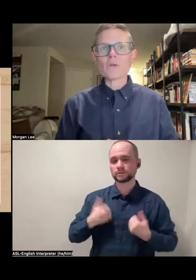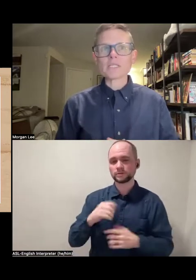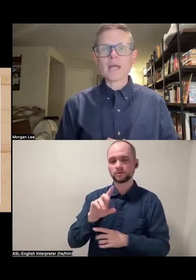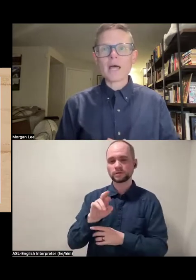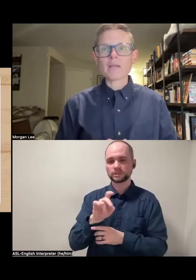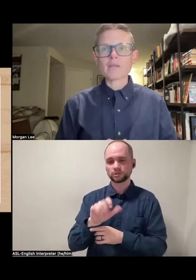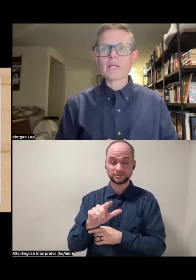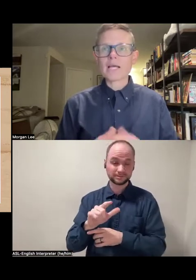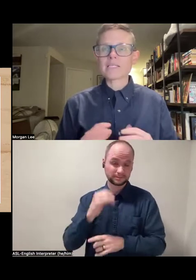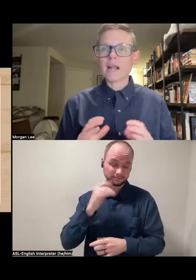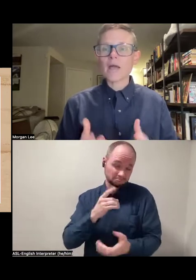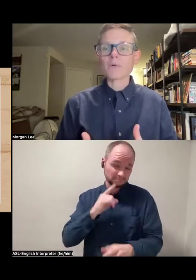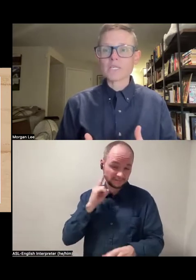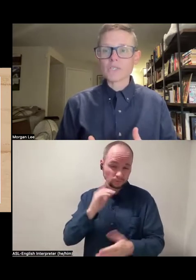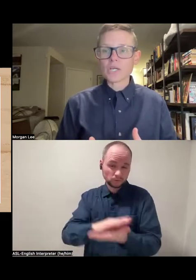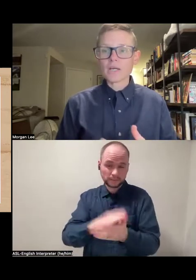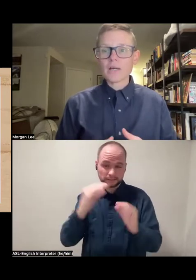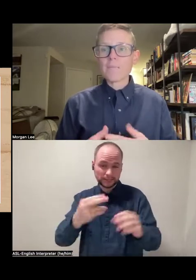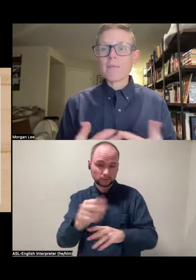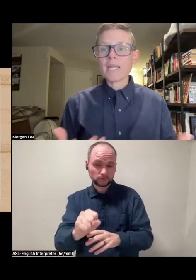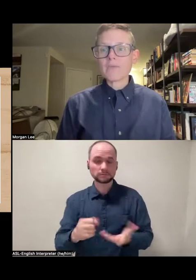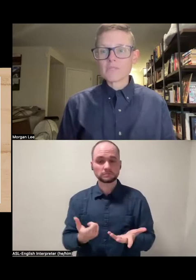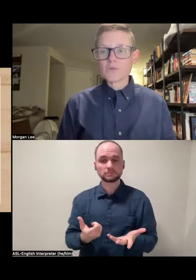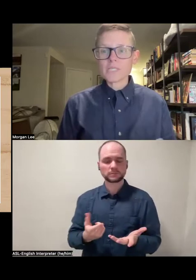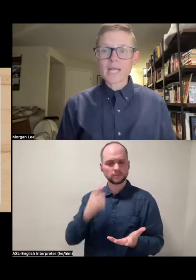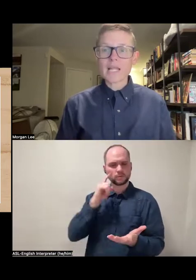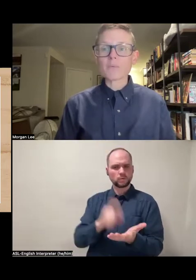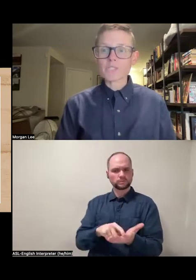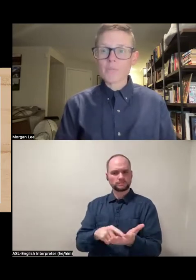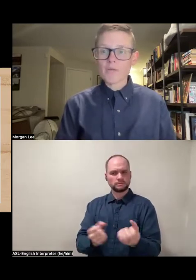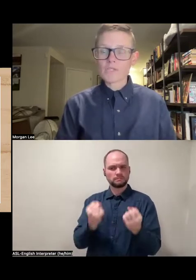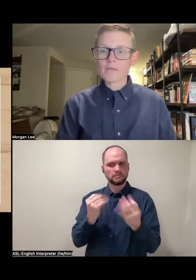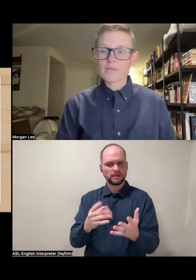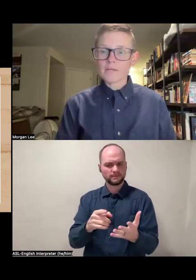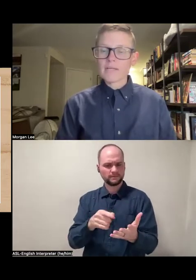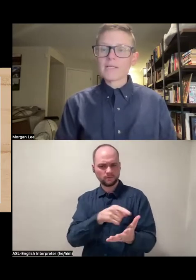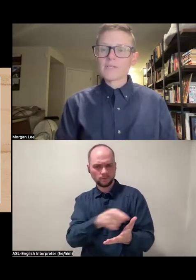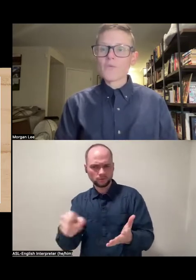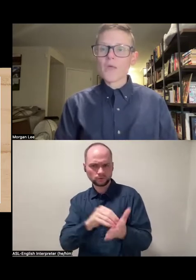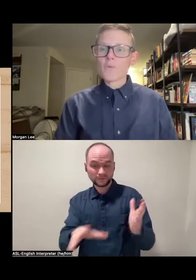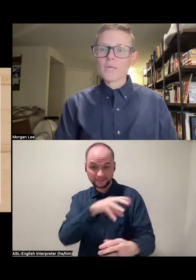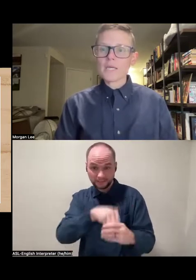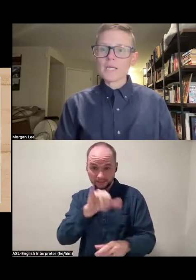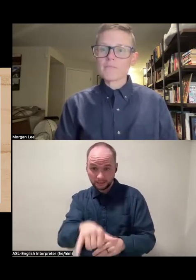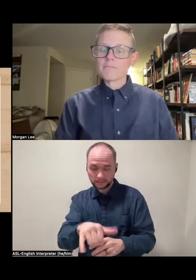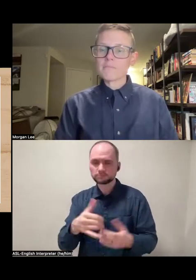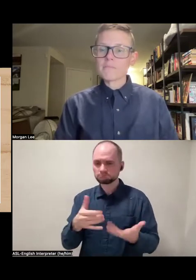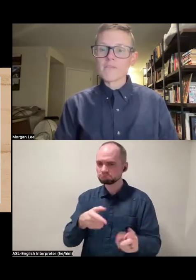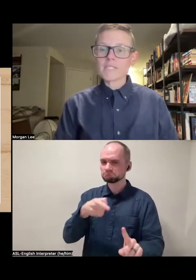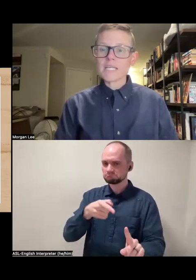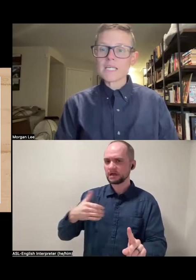first noticed that the classes that I were teaching, many of the students had language deprivation. So they would